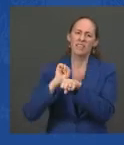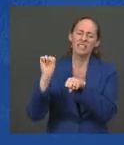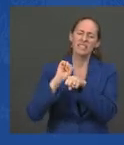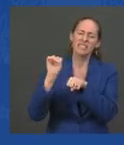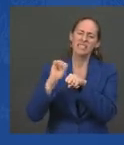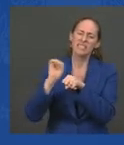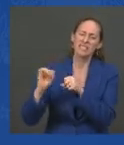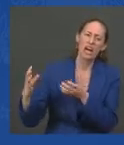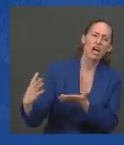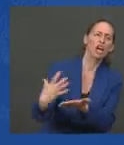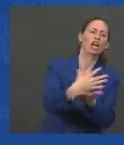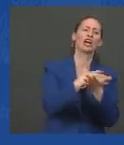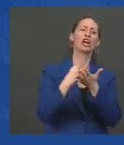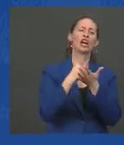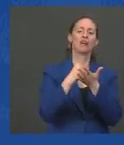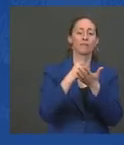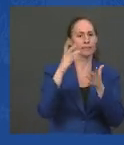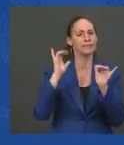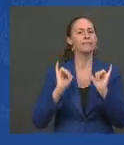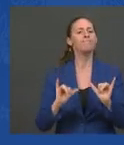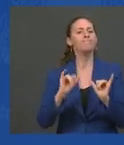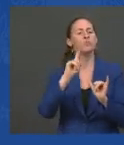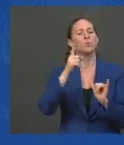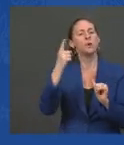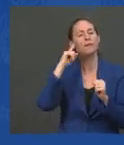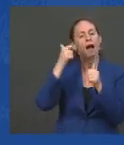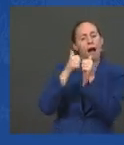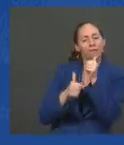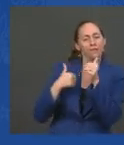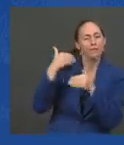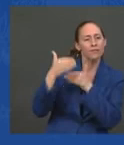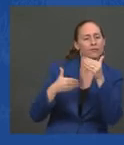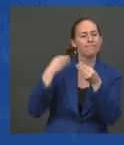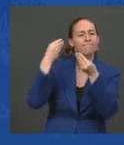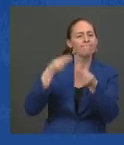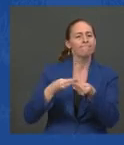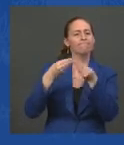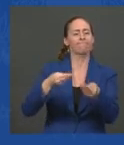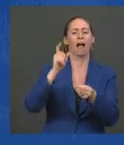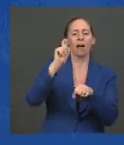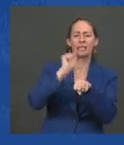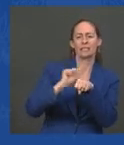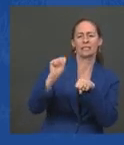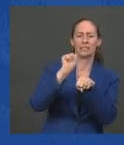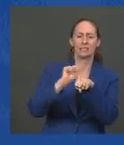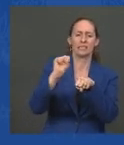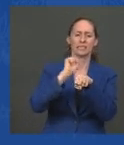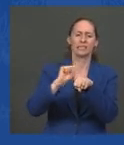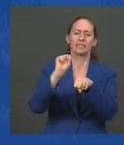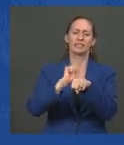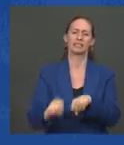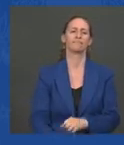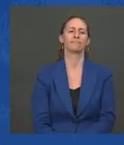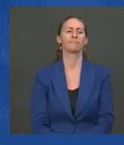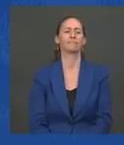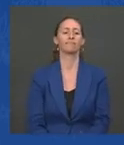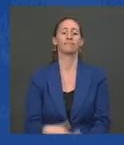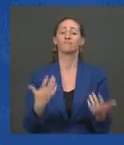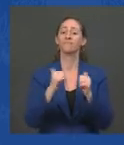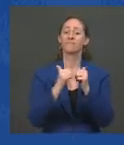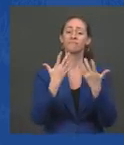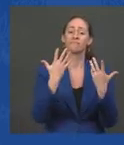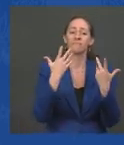every generation. With their sweat, with their tears, and with their